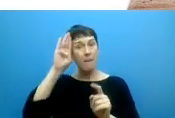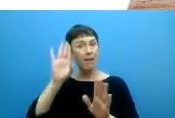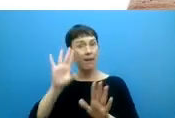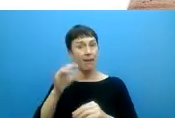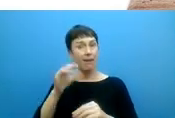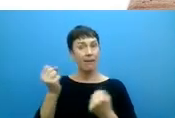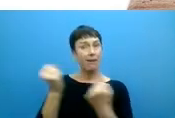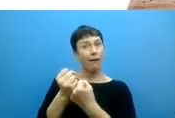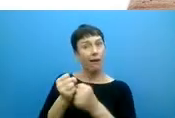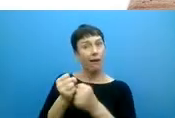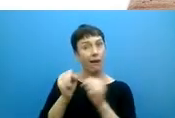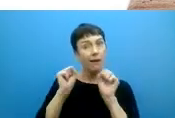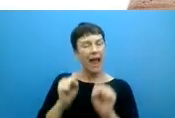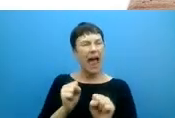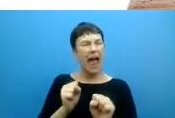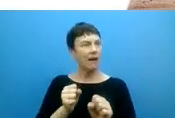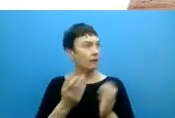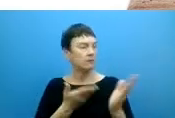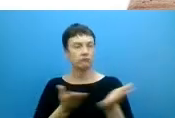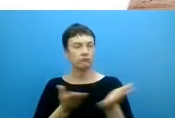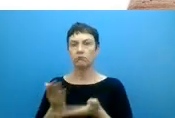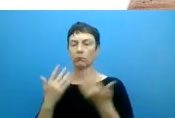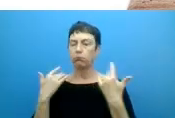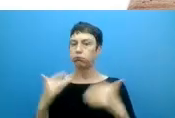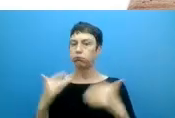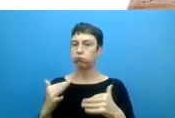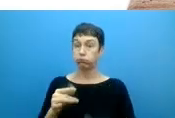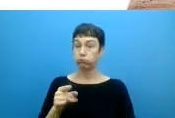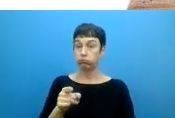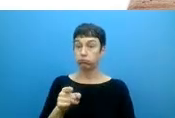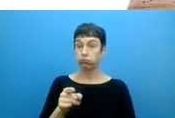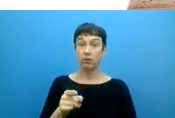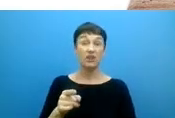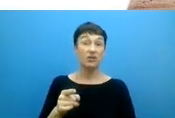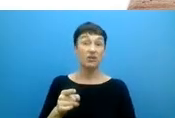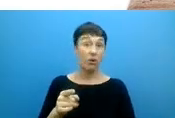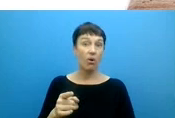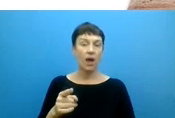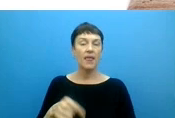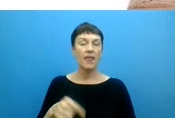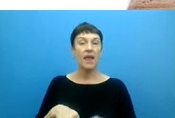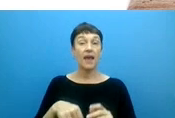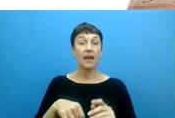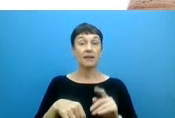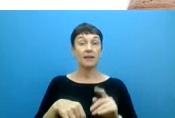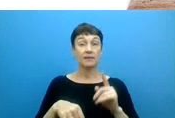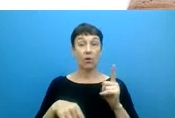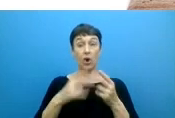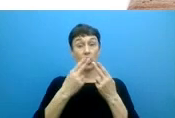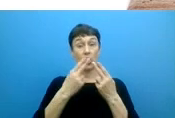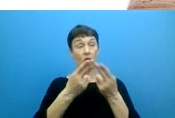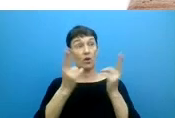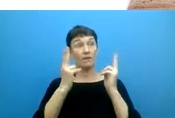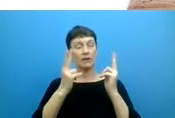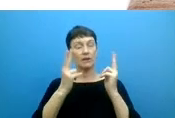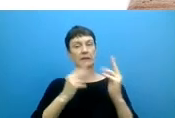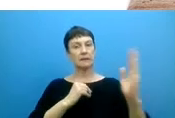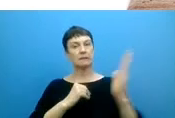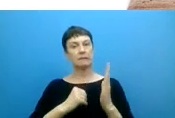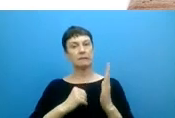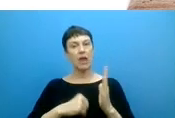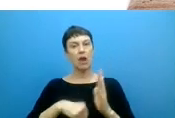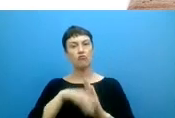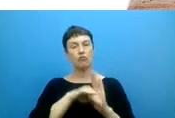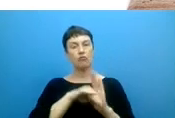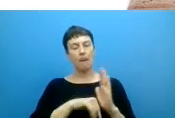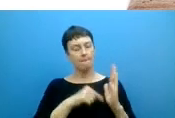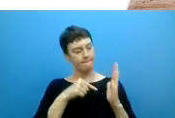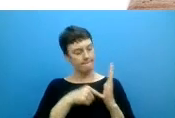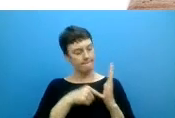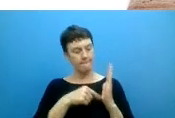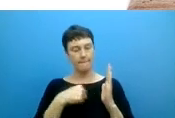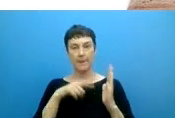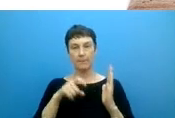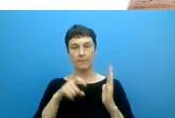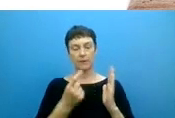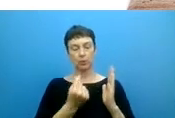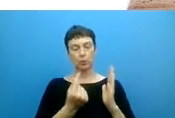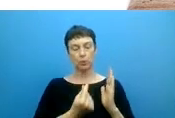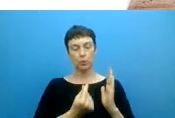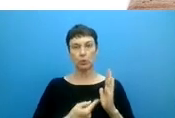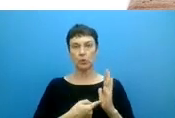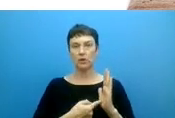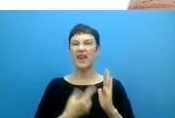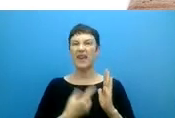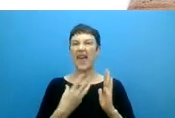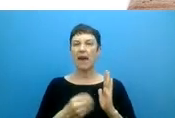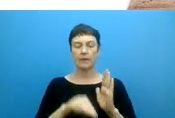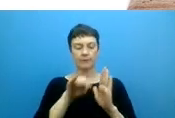that. So when we are given the program from the university to plan around, there are some prescribed slots in